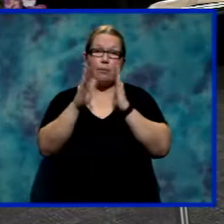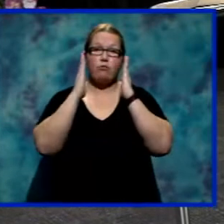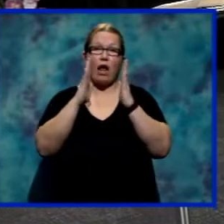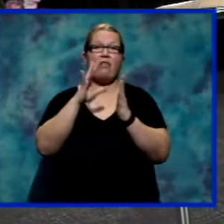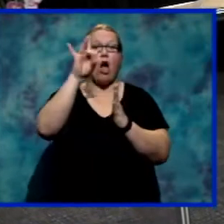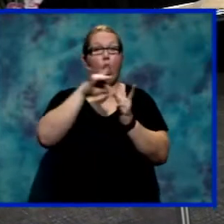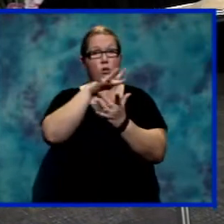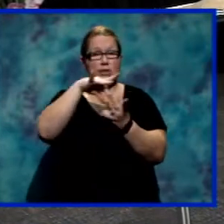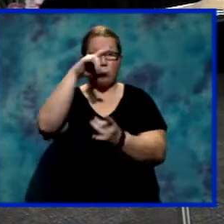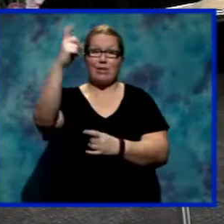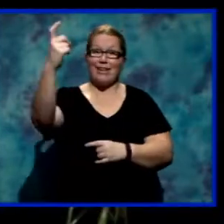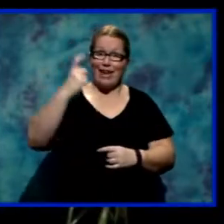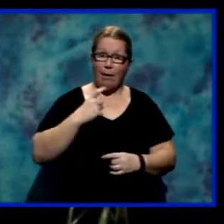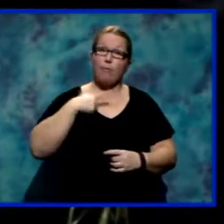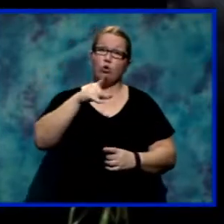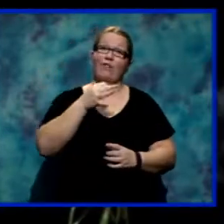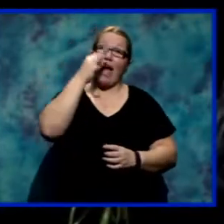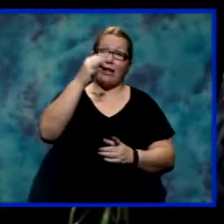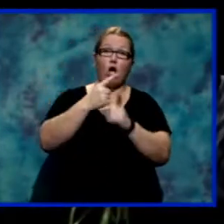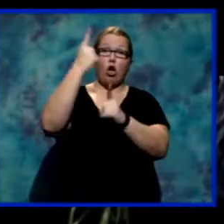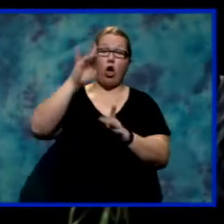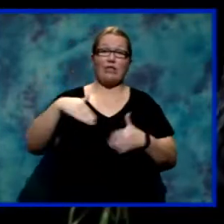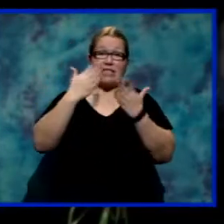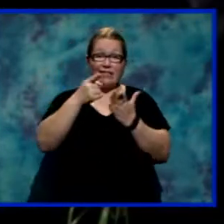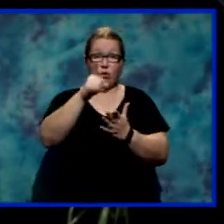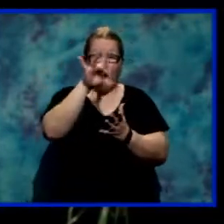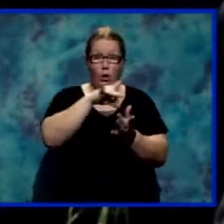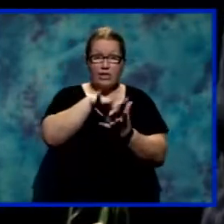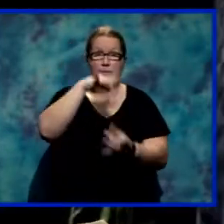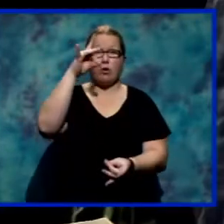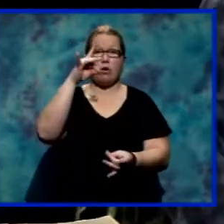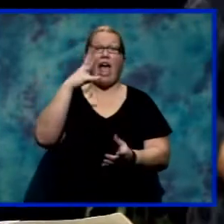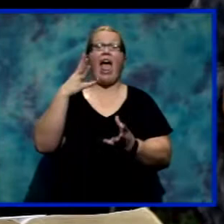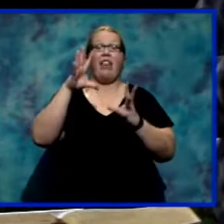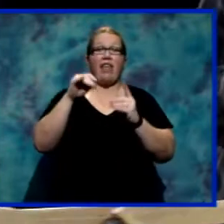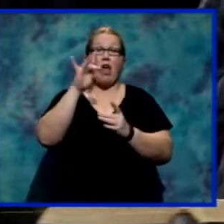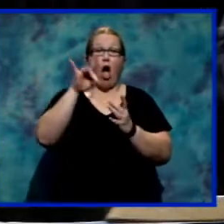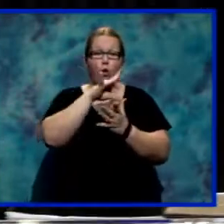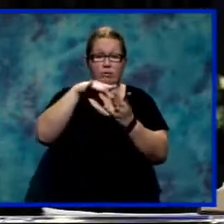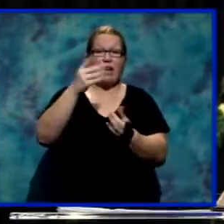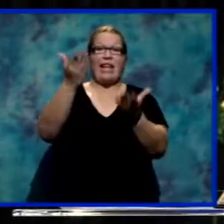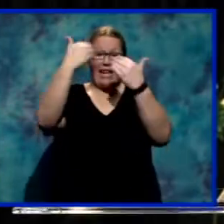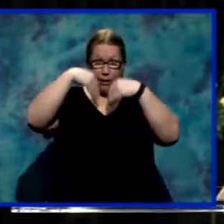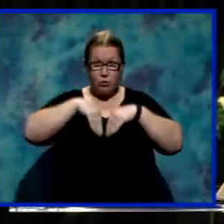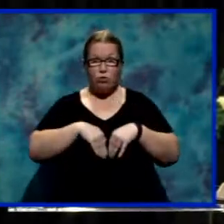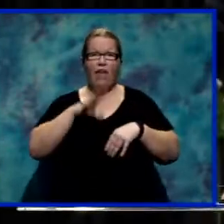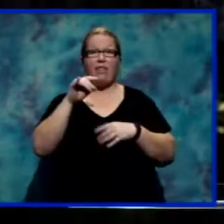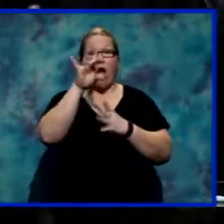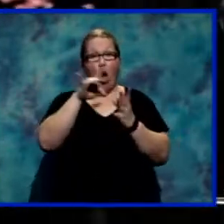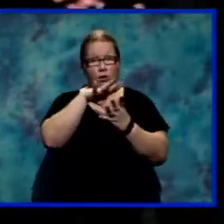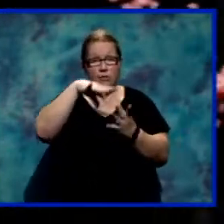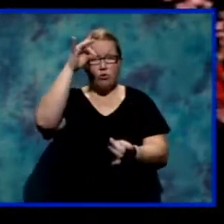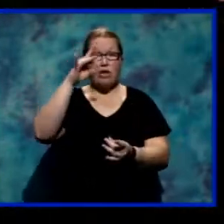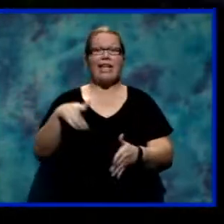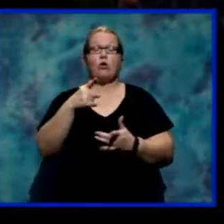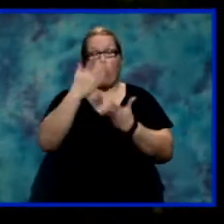Spirit comes because you've asked. God puts the Holy Spirit inside you, and then when the Holy Spirit comes inside you, then it's the Holy Spirit that gets you